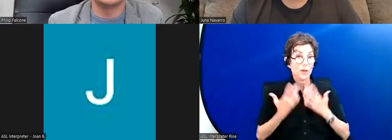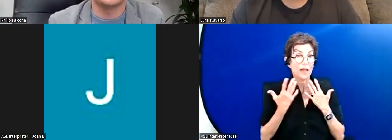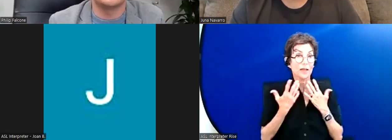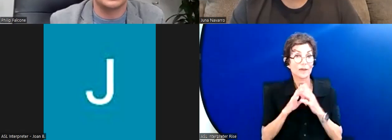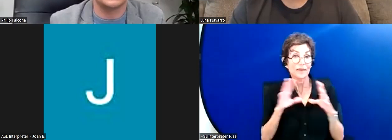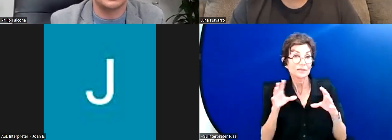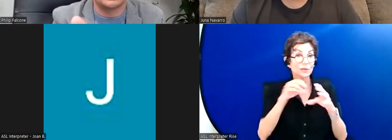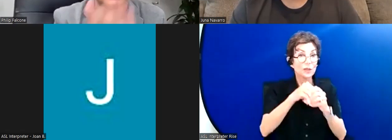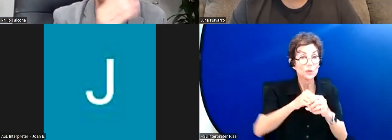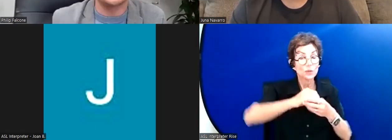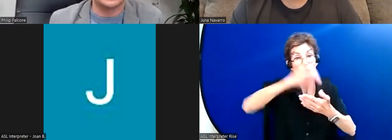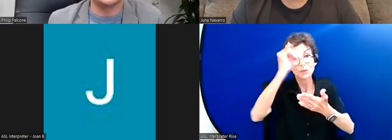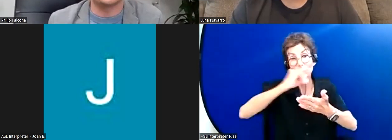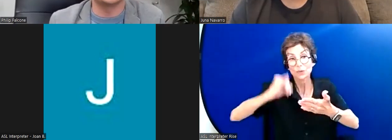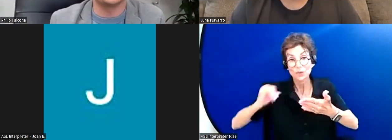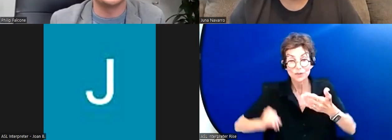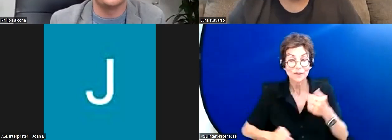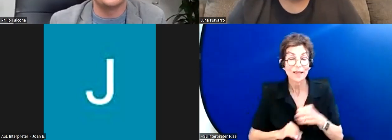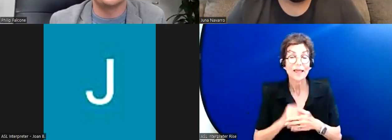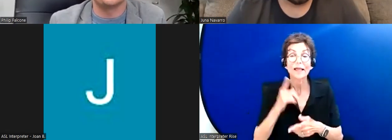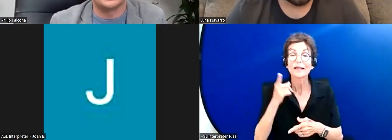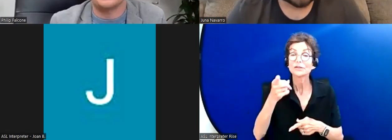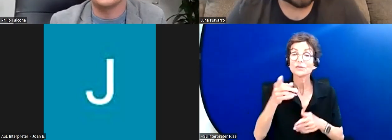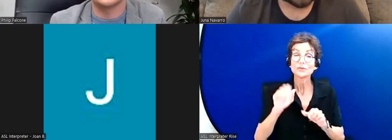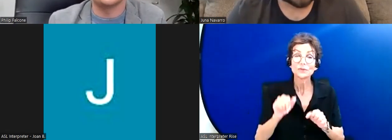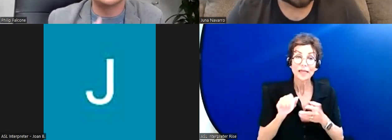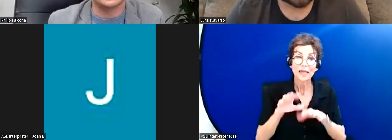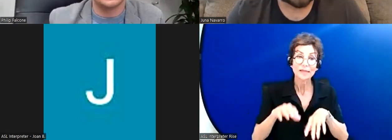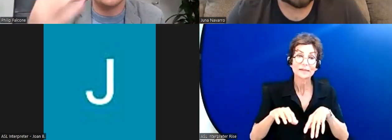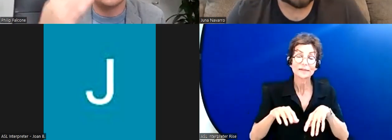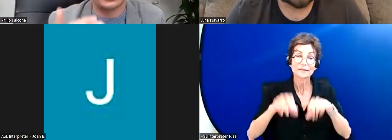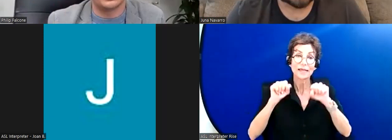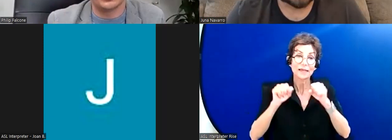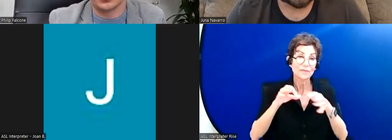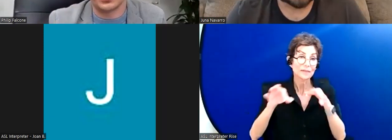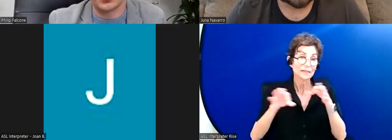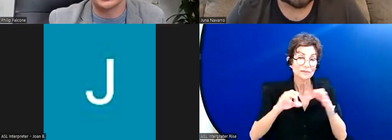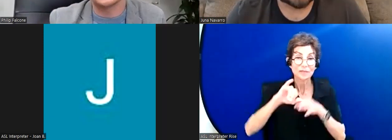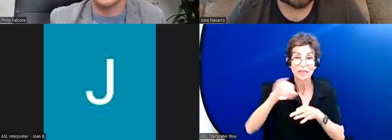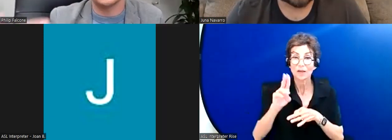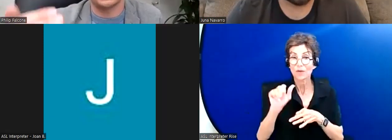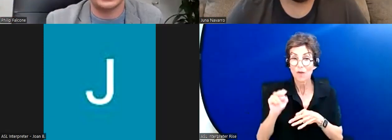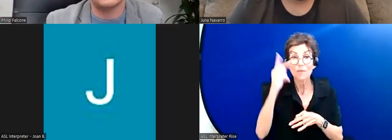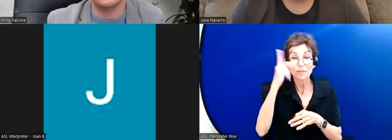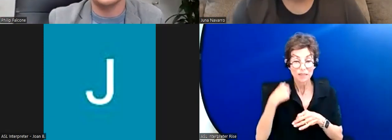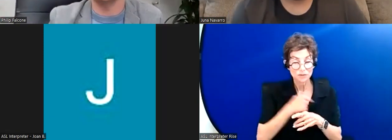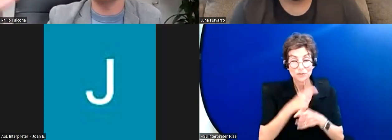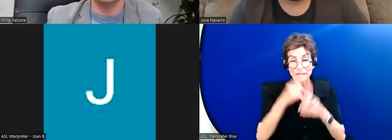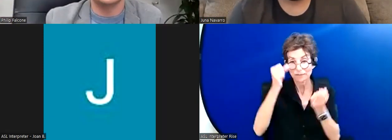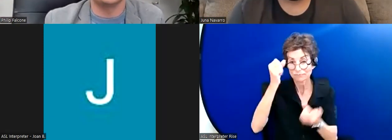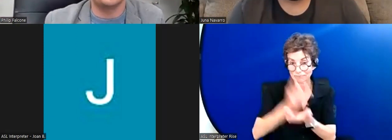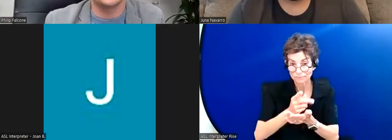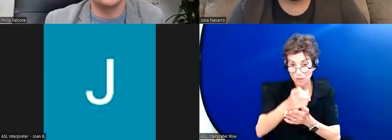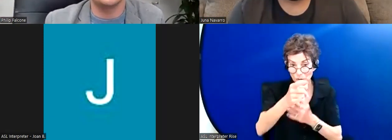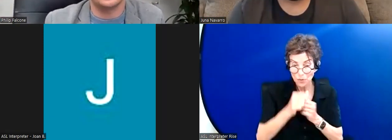then from there, I don't know, Juan, if you want to take it up in terms of, what happens, we're going with you as the artist. We have a location.